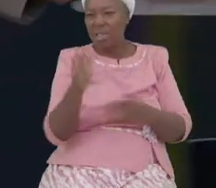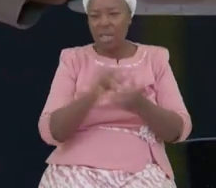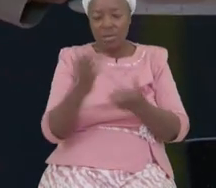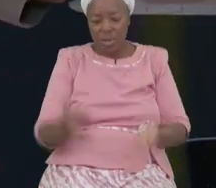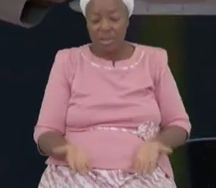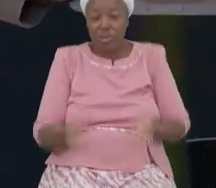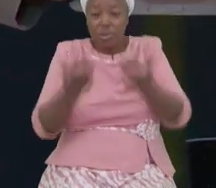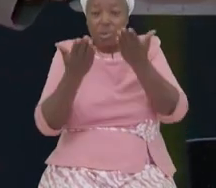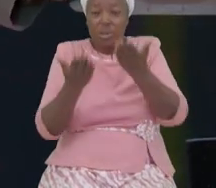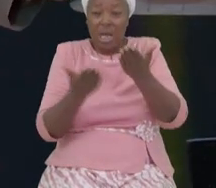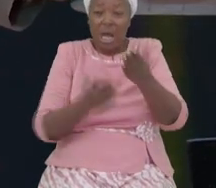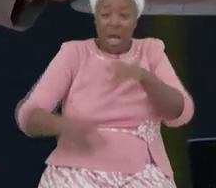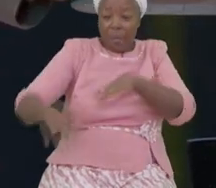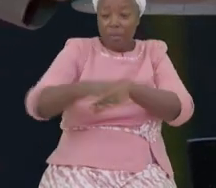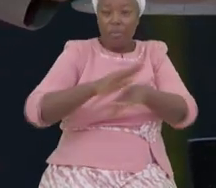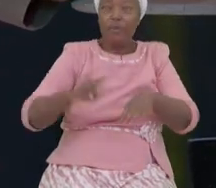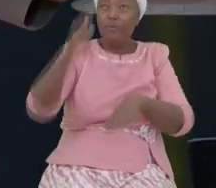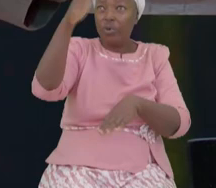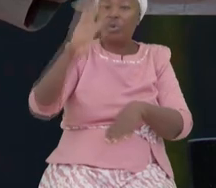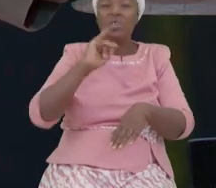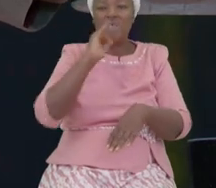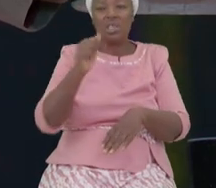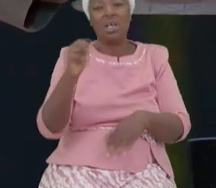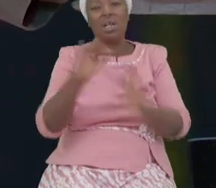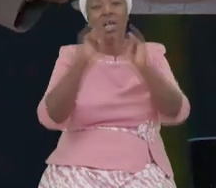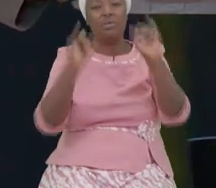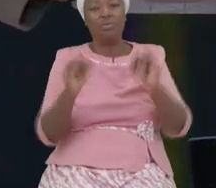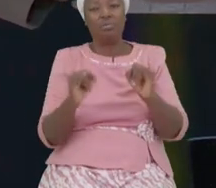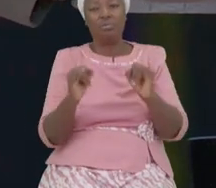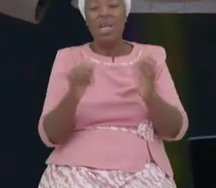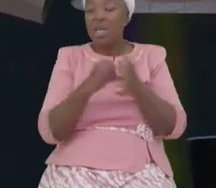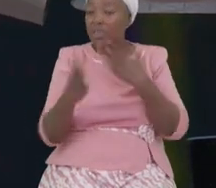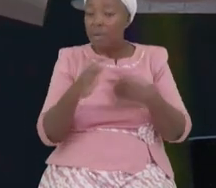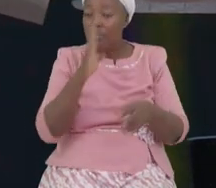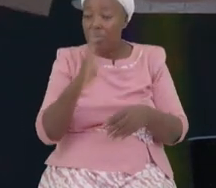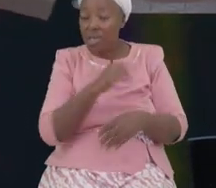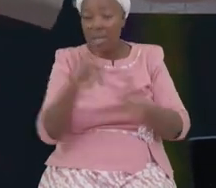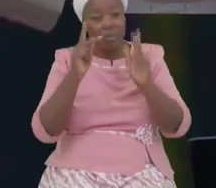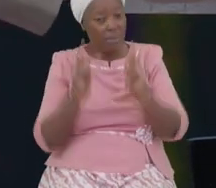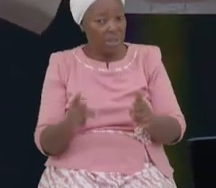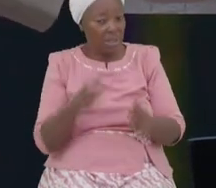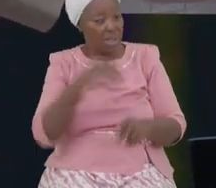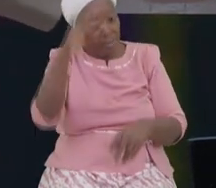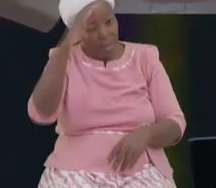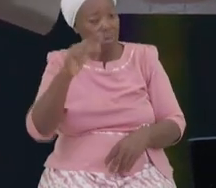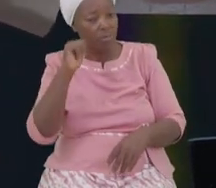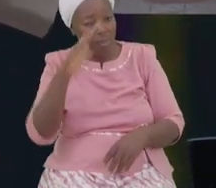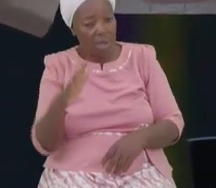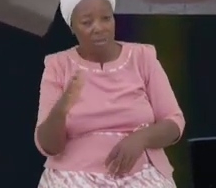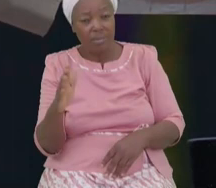exalt above God is an idol. It might be a person, a man, a